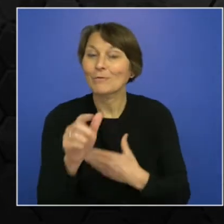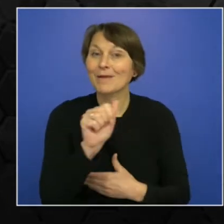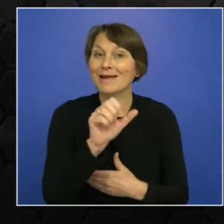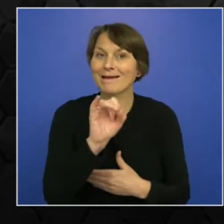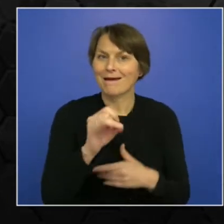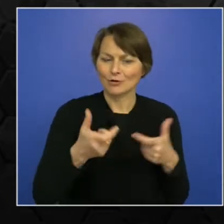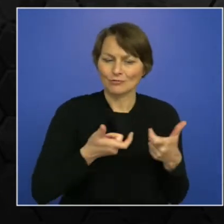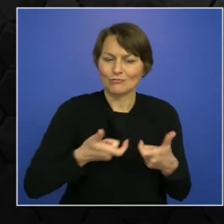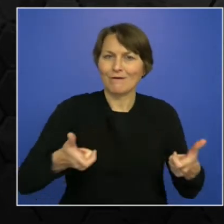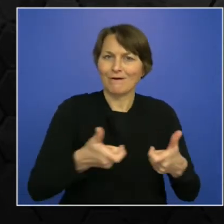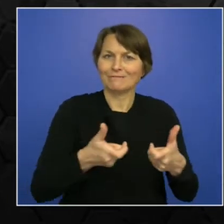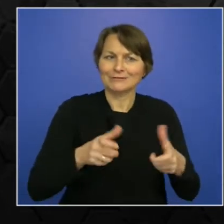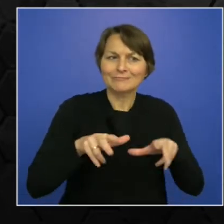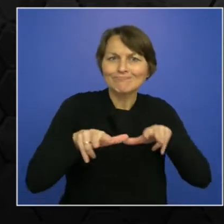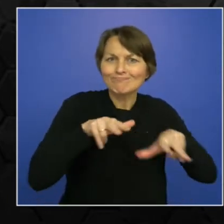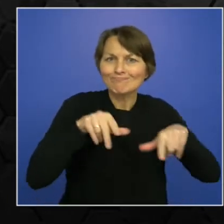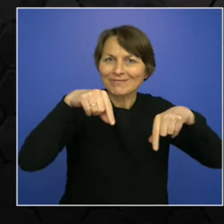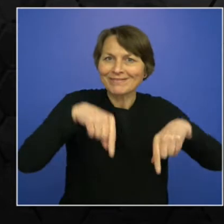this event.